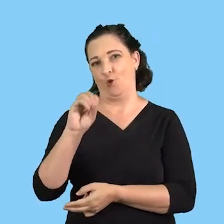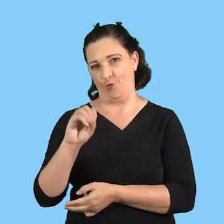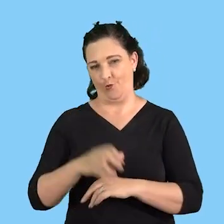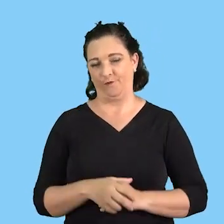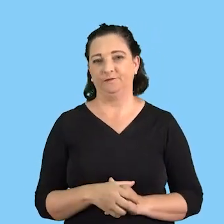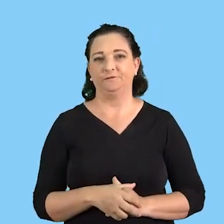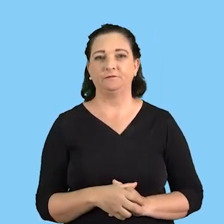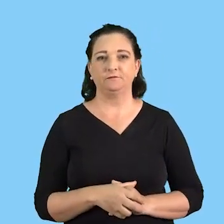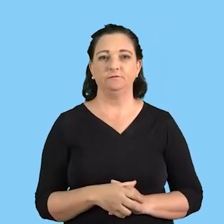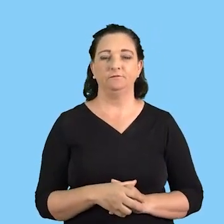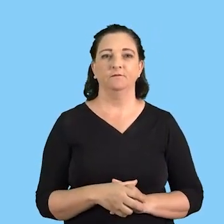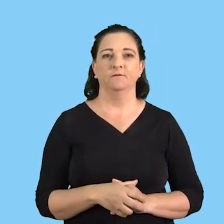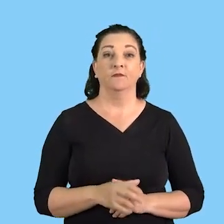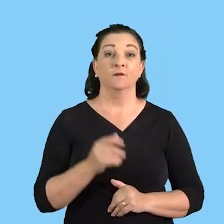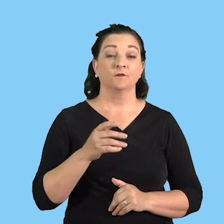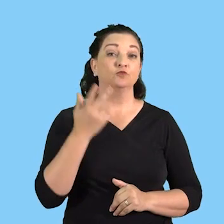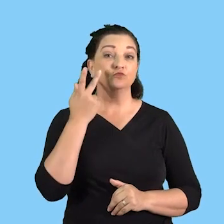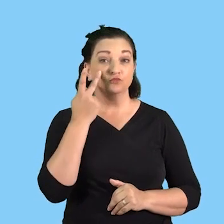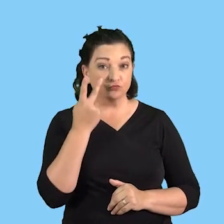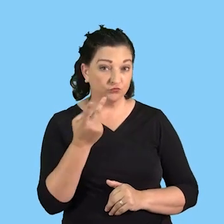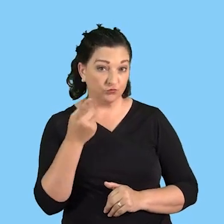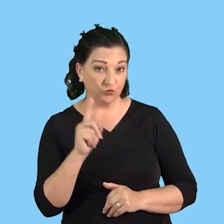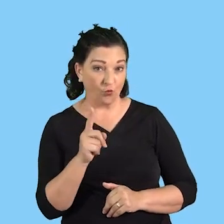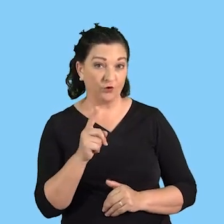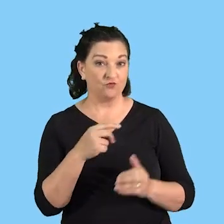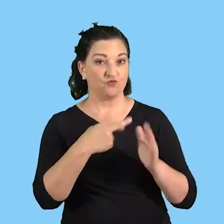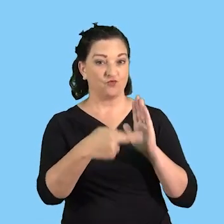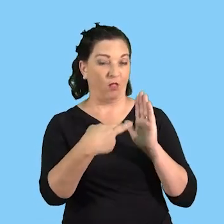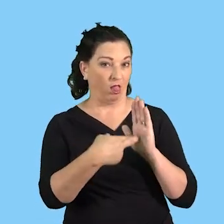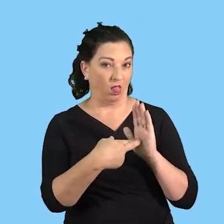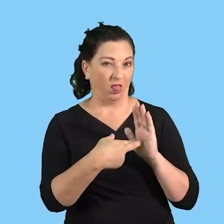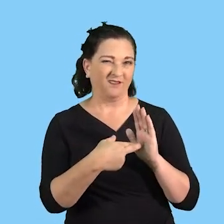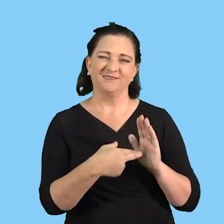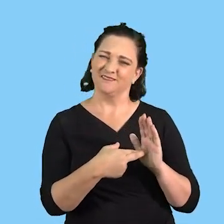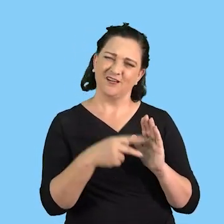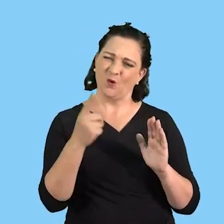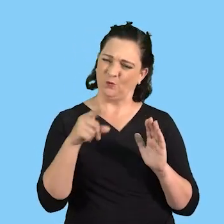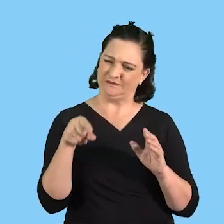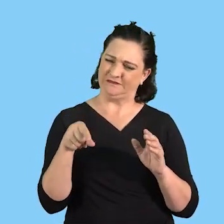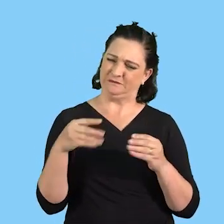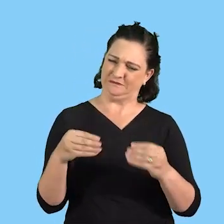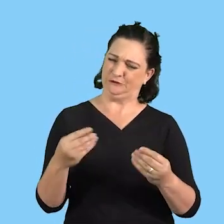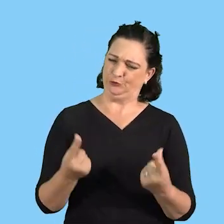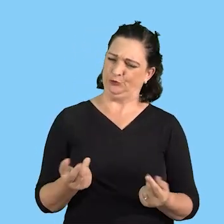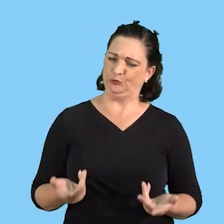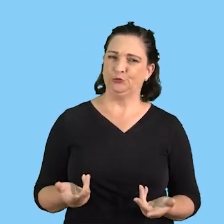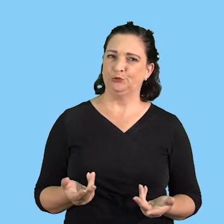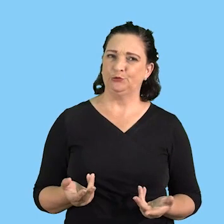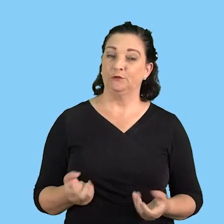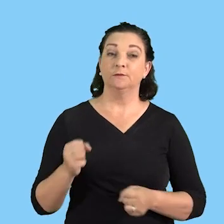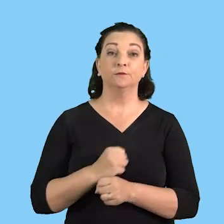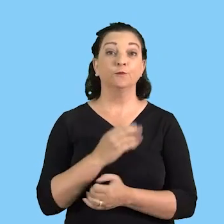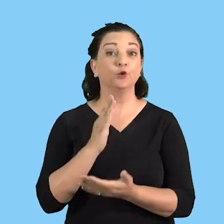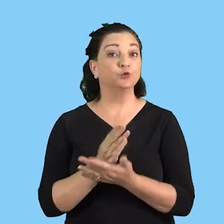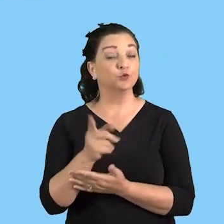Now, when we are looking at the role, we are simply looking at what is it that this business does to make sure that there